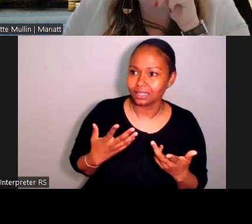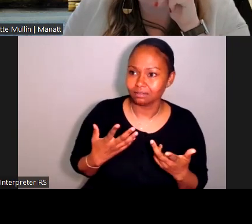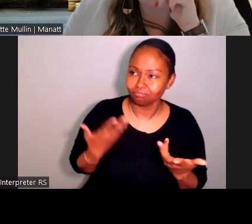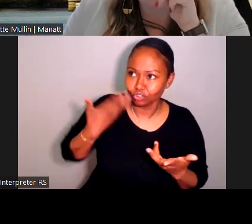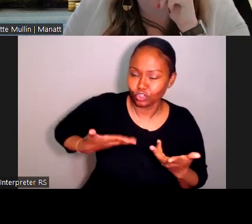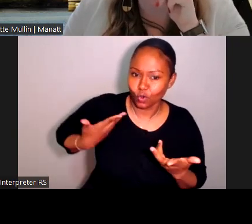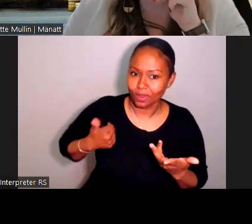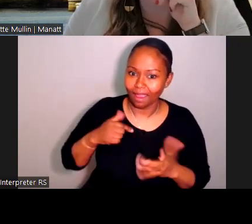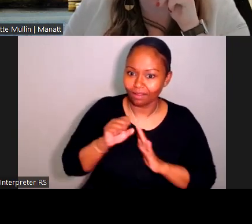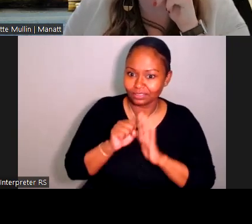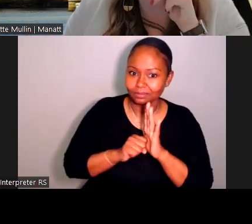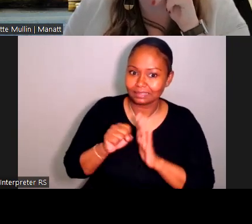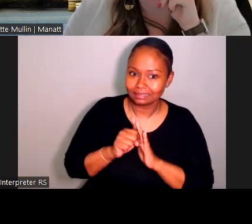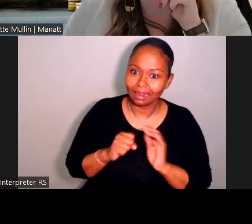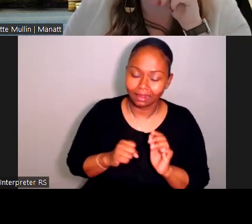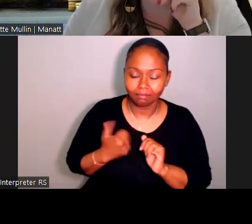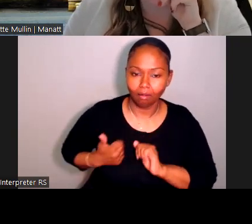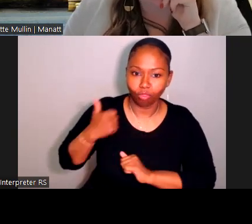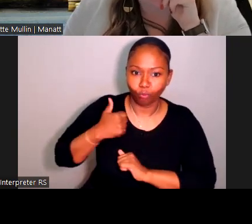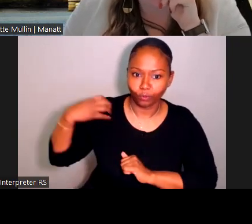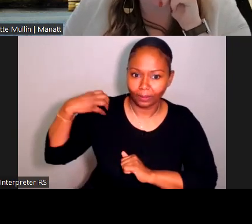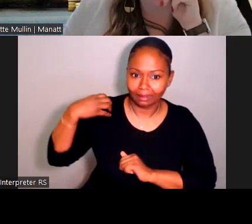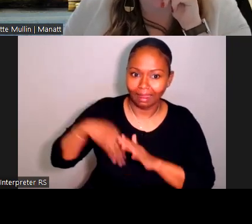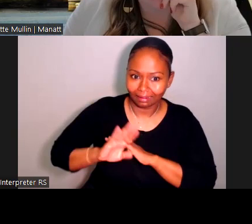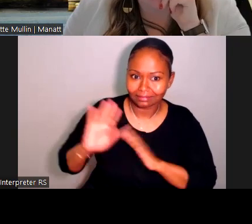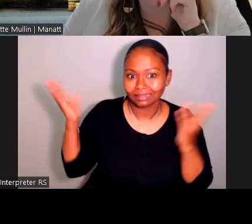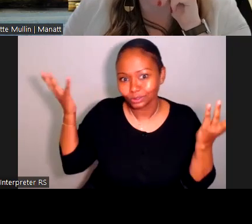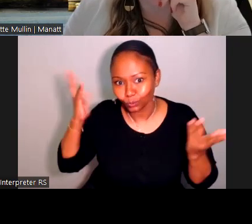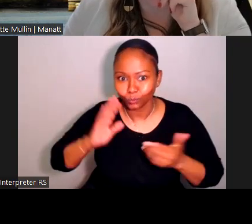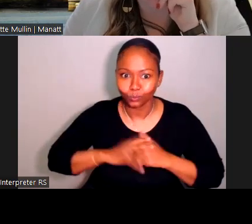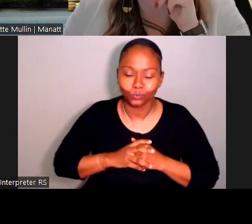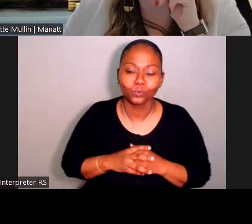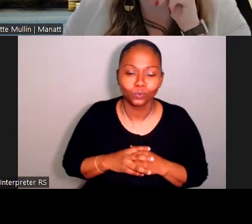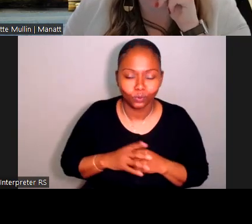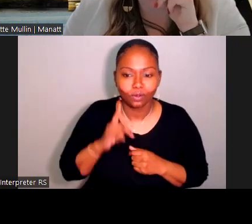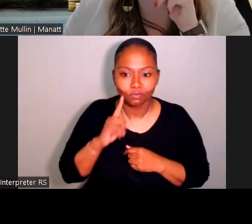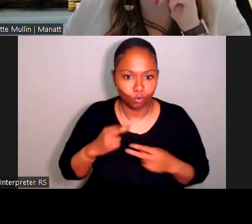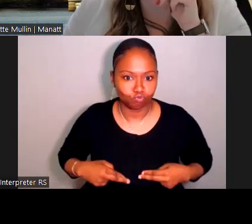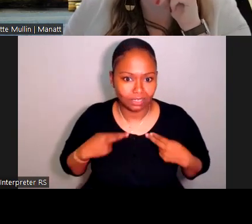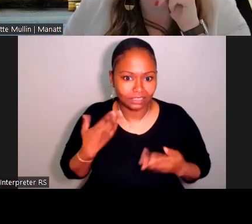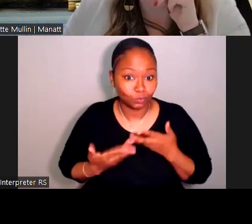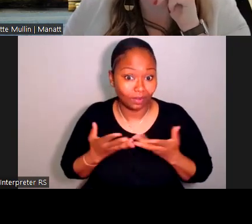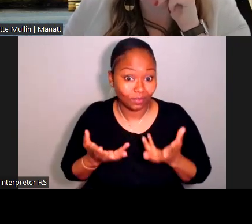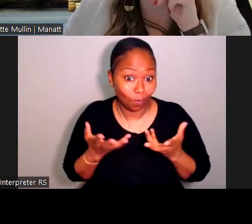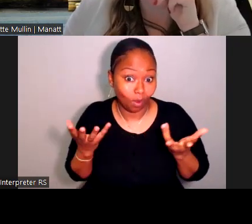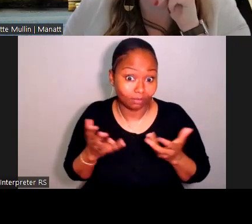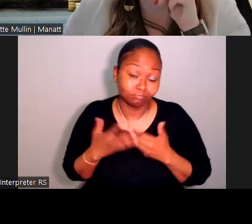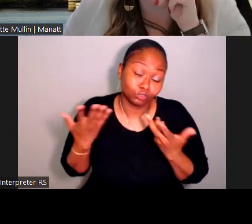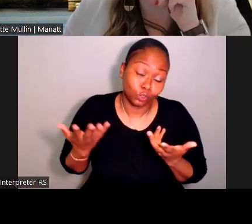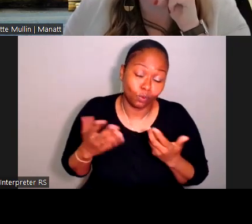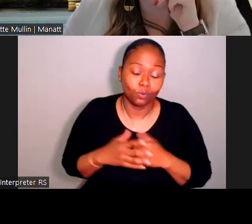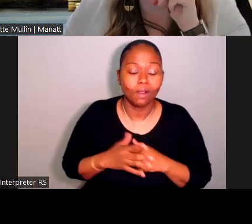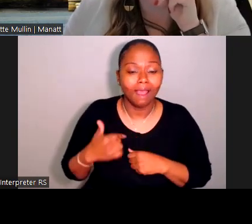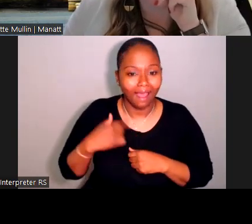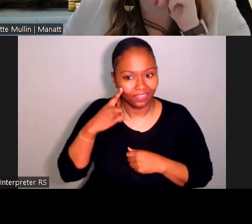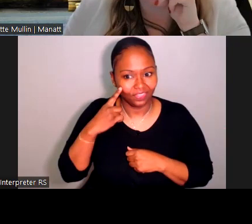know, have some state authority to access visitor residents whenever they want, really. So I think there